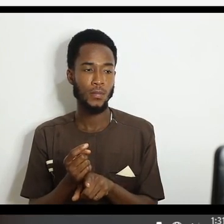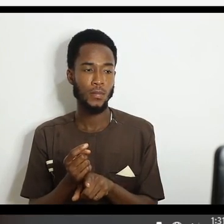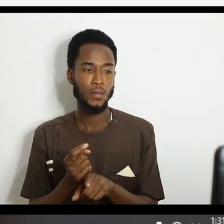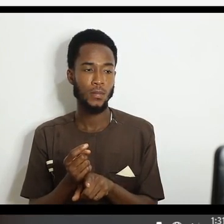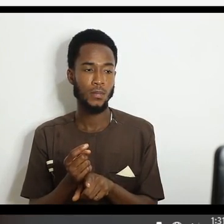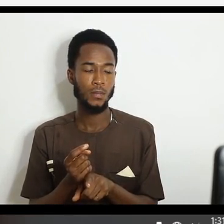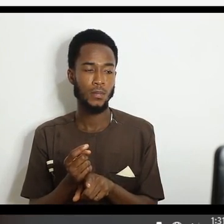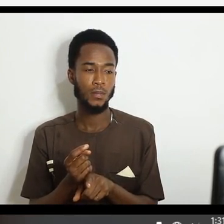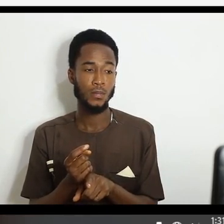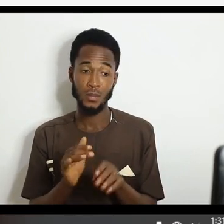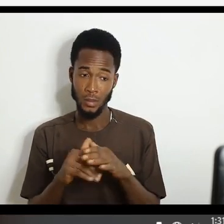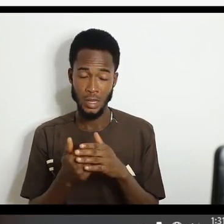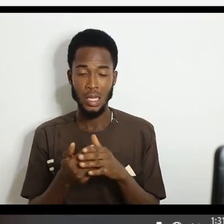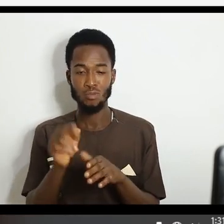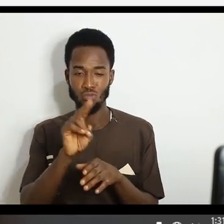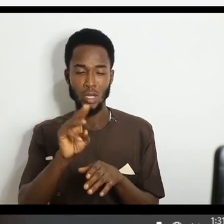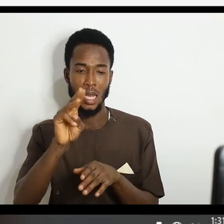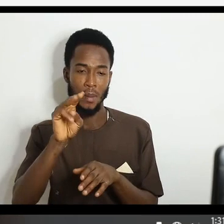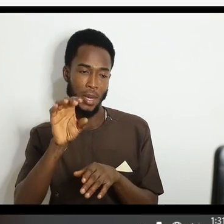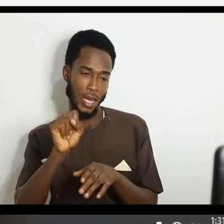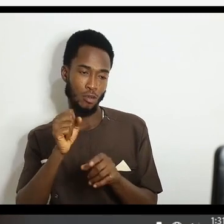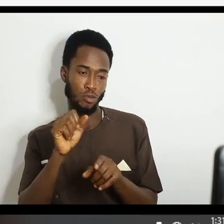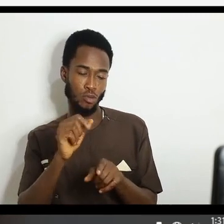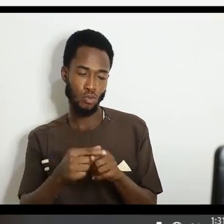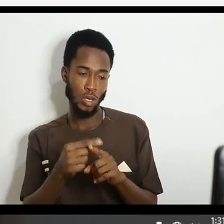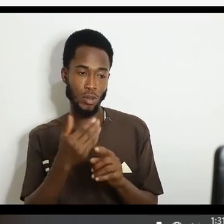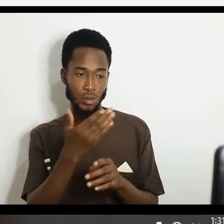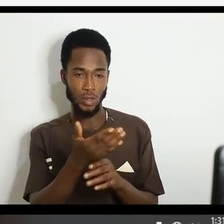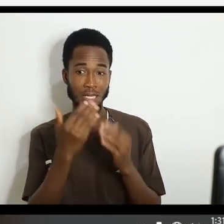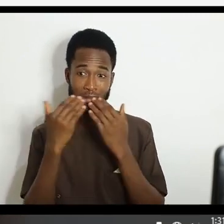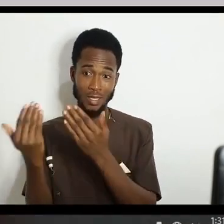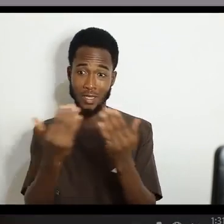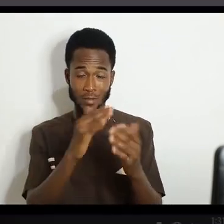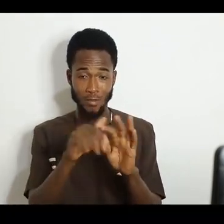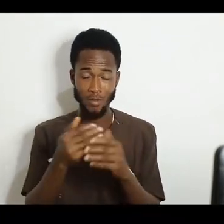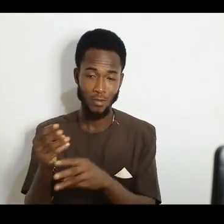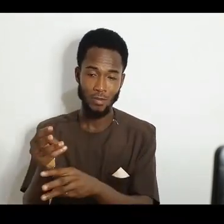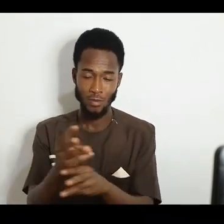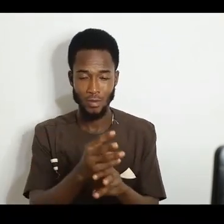Okay, so that's how Microsoft Word works. Thanks for watching.